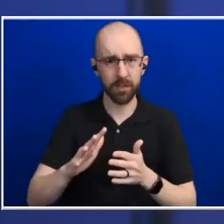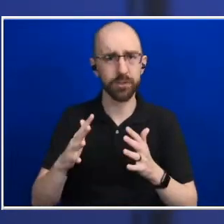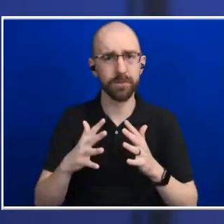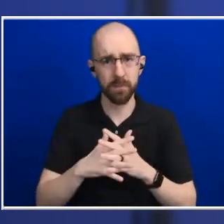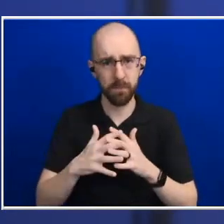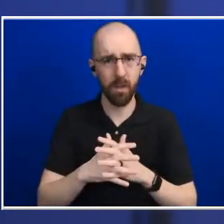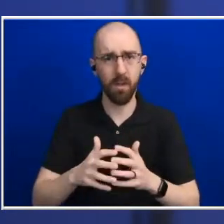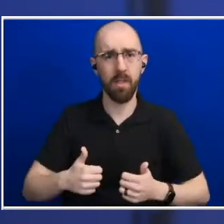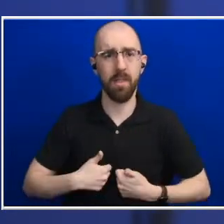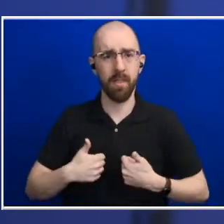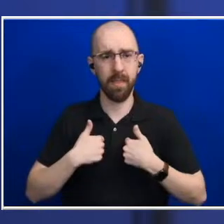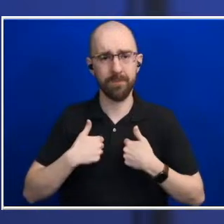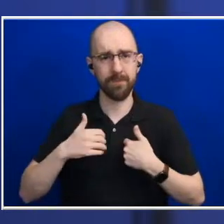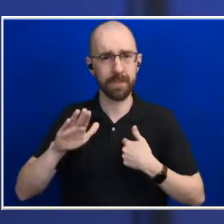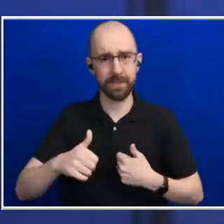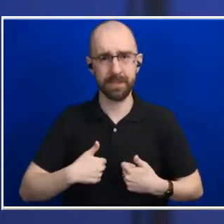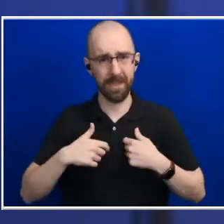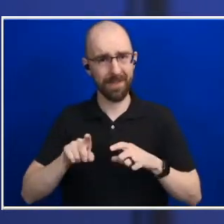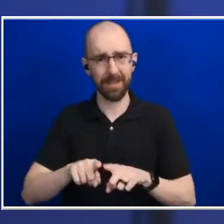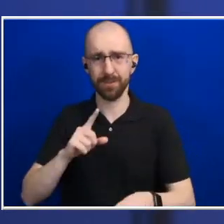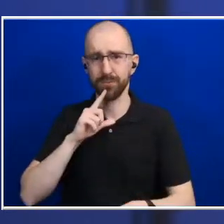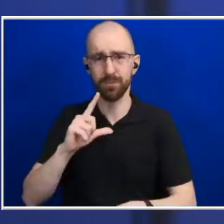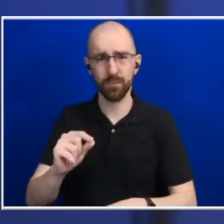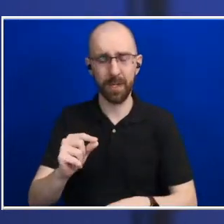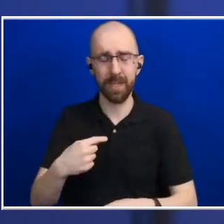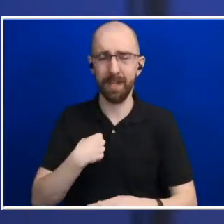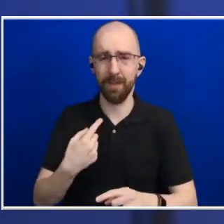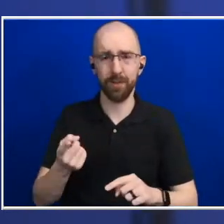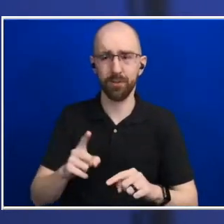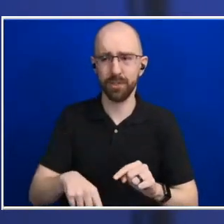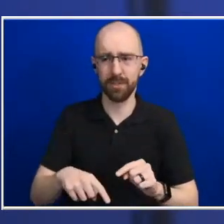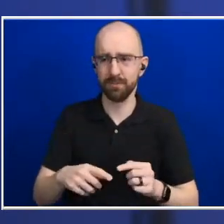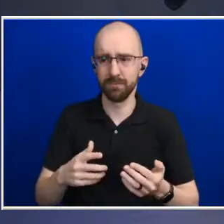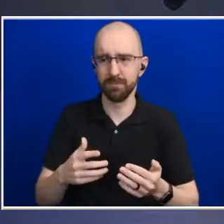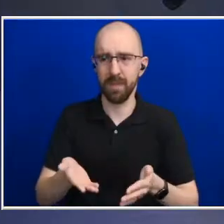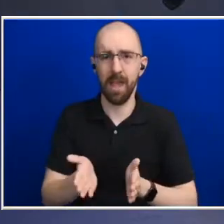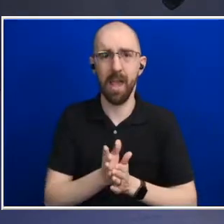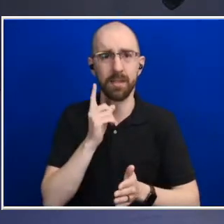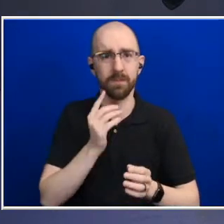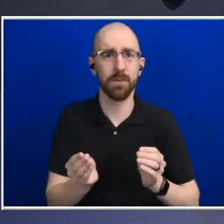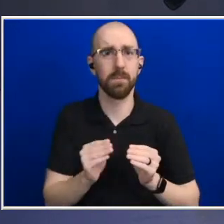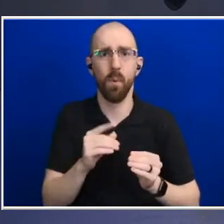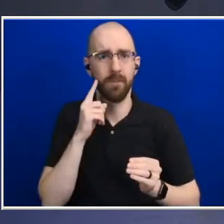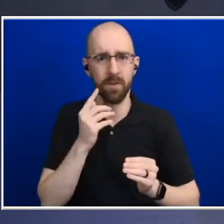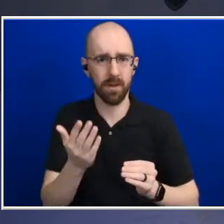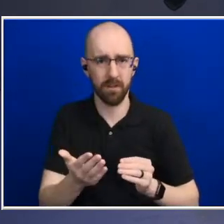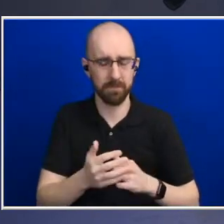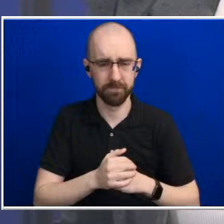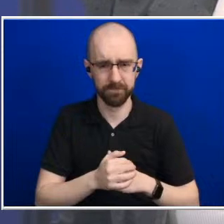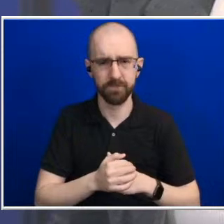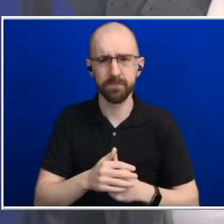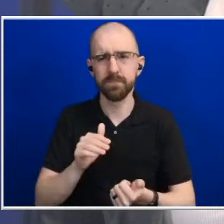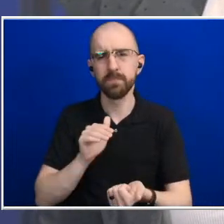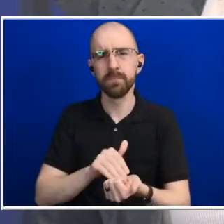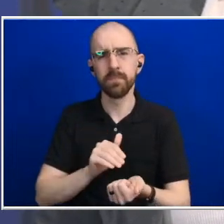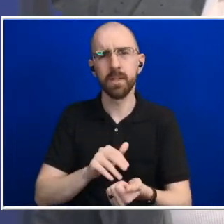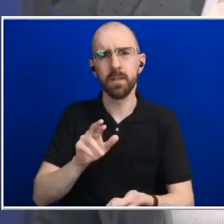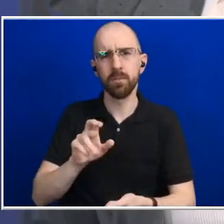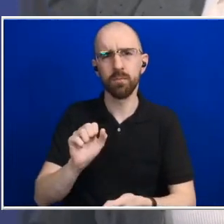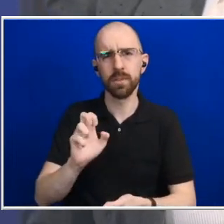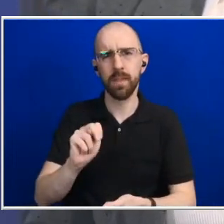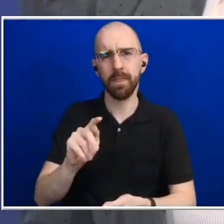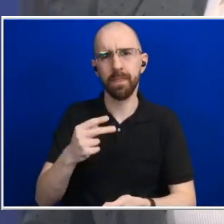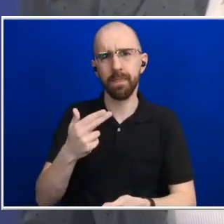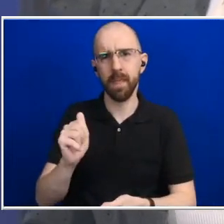his life as a 20-year-old, I couldn't ask for anything more for him. Dr. Rosenthal, question for you. What advances